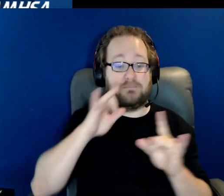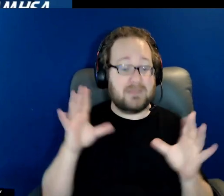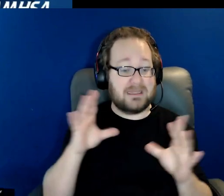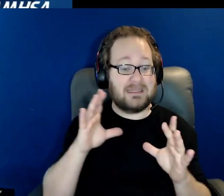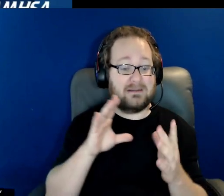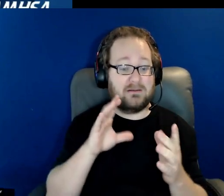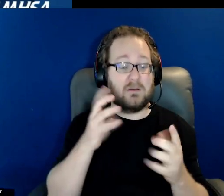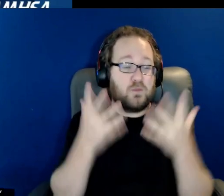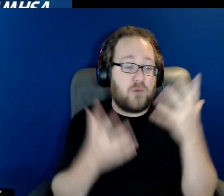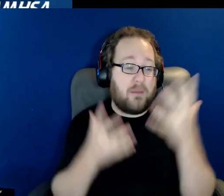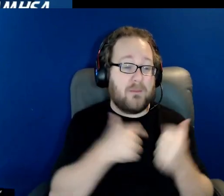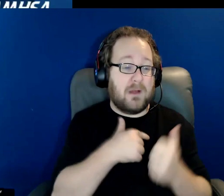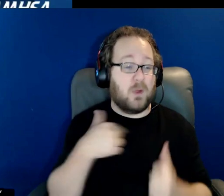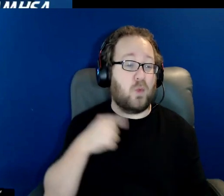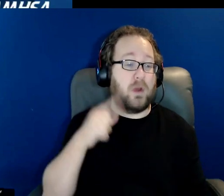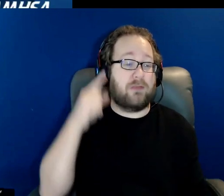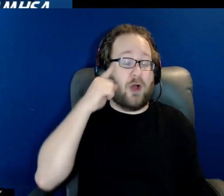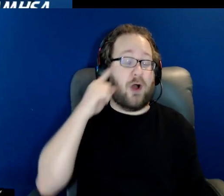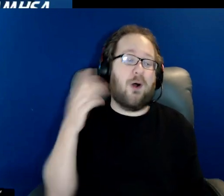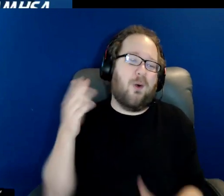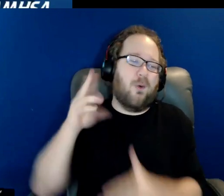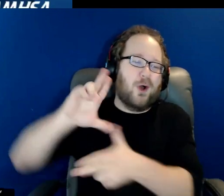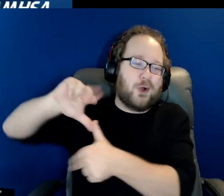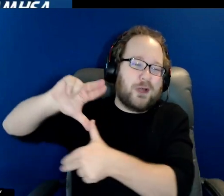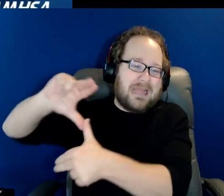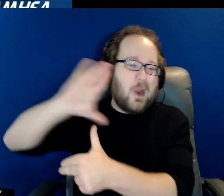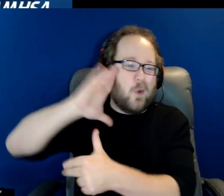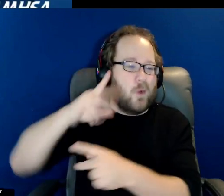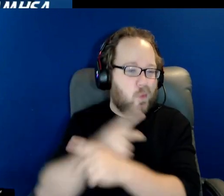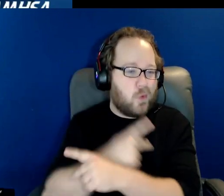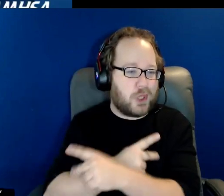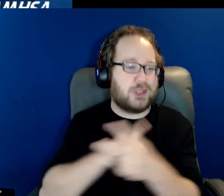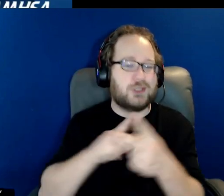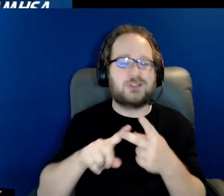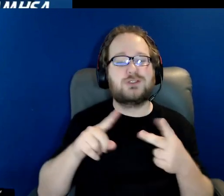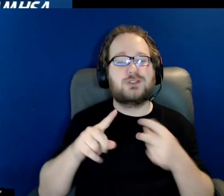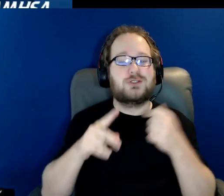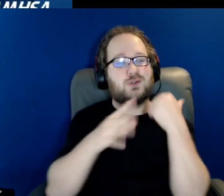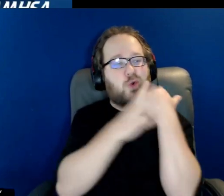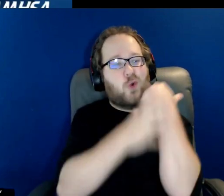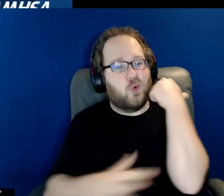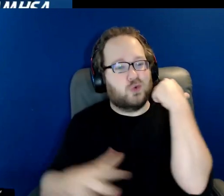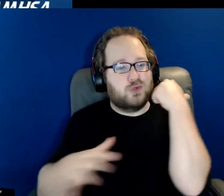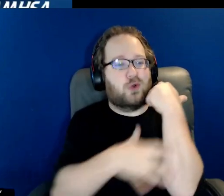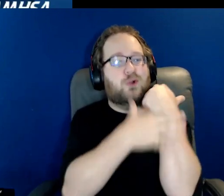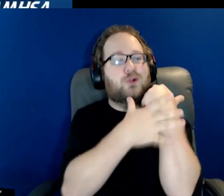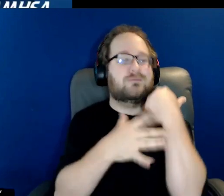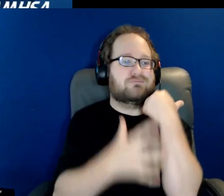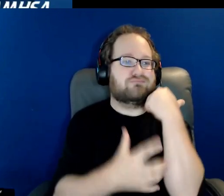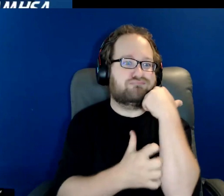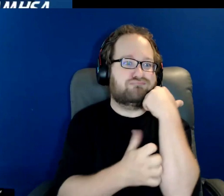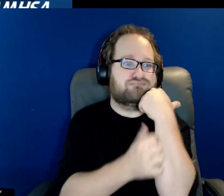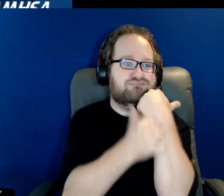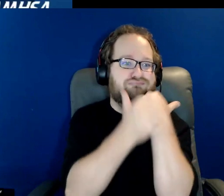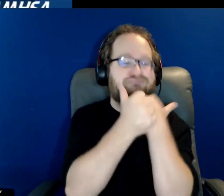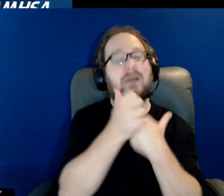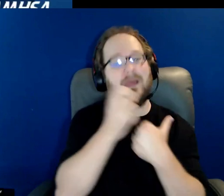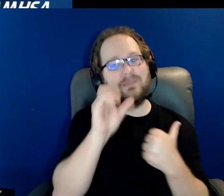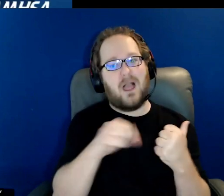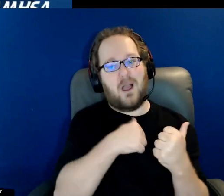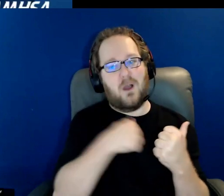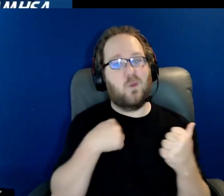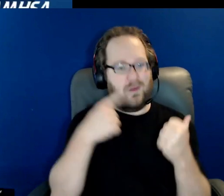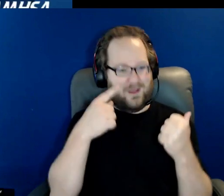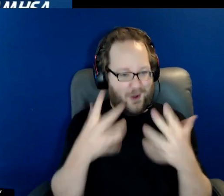sleeper event. Like we were thinking hurricanes are going to be worse, coastal erosion. We're planning for that. And now suddenly extreme heat, which